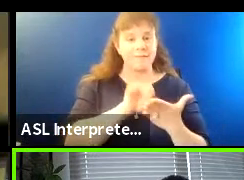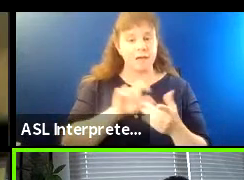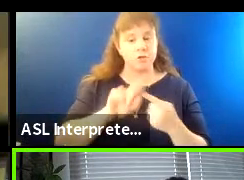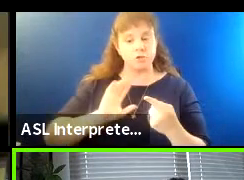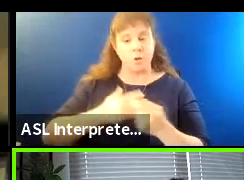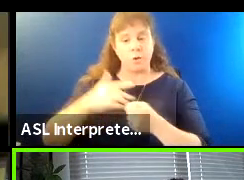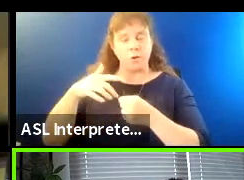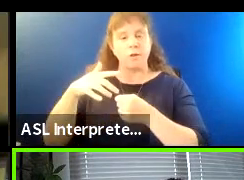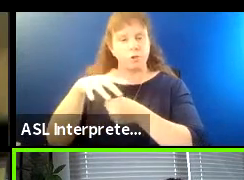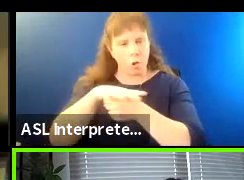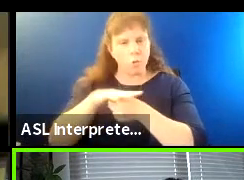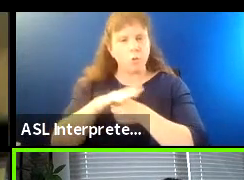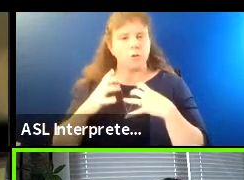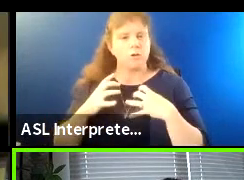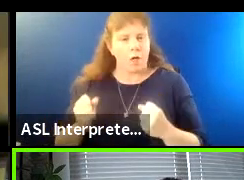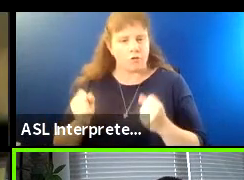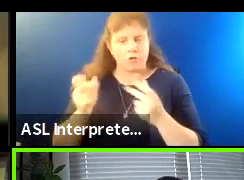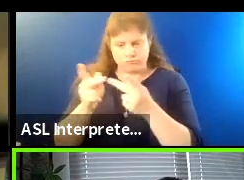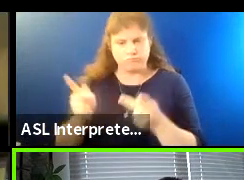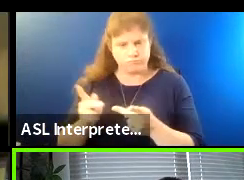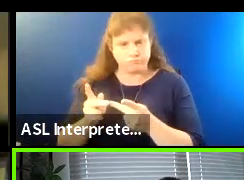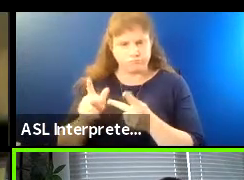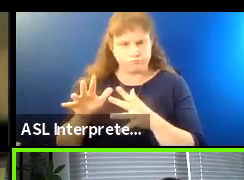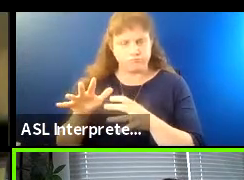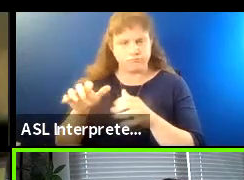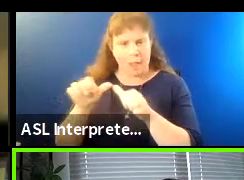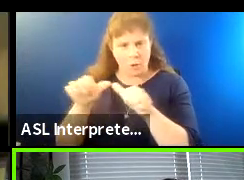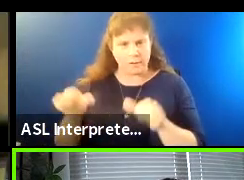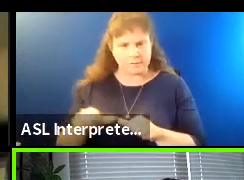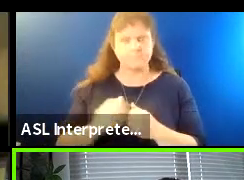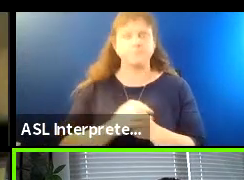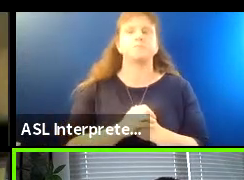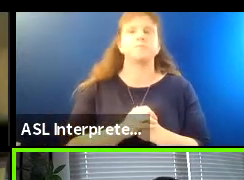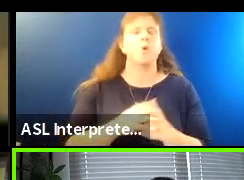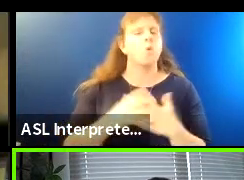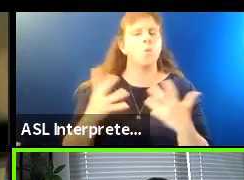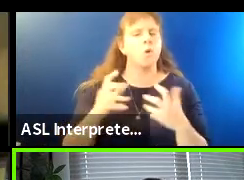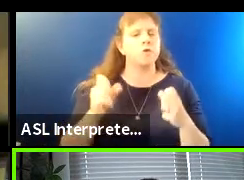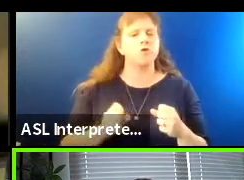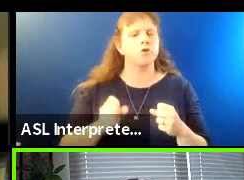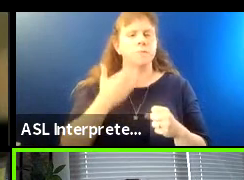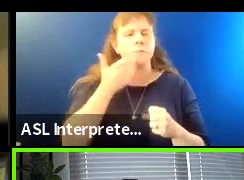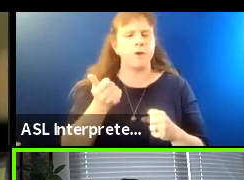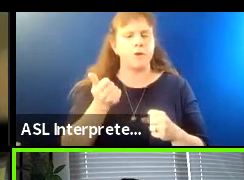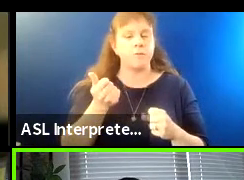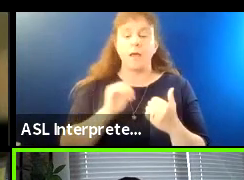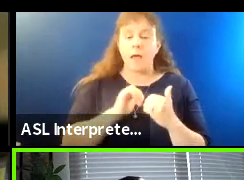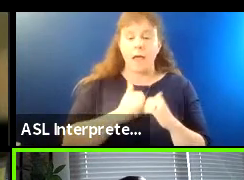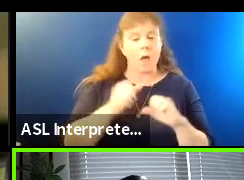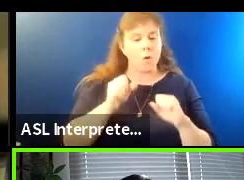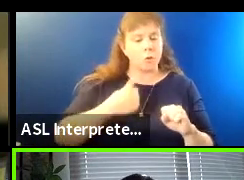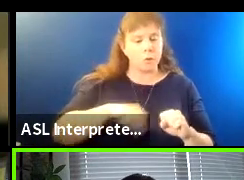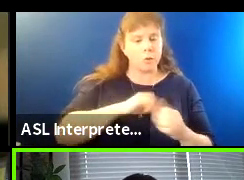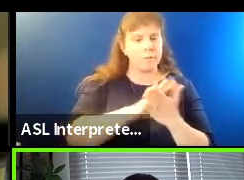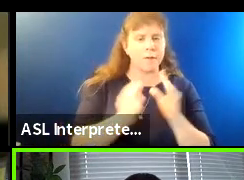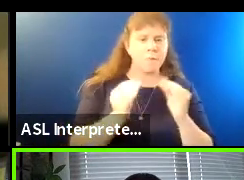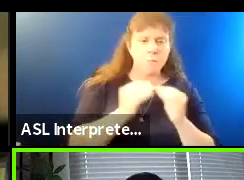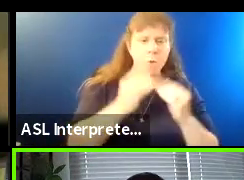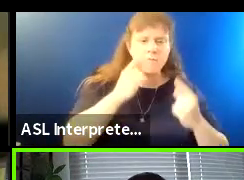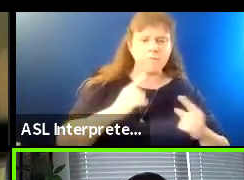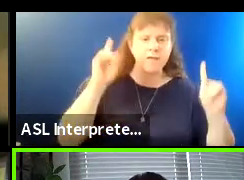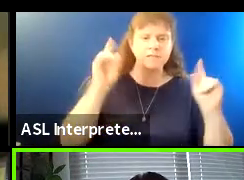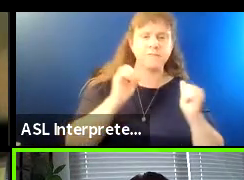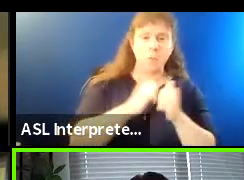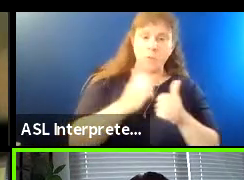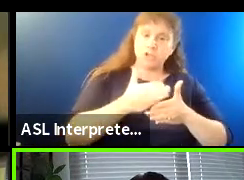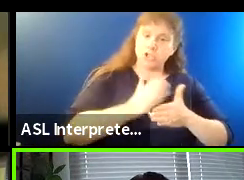health jurisdictions. But looking at things that could have been better is how could we have been more effective in sharing our message? That